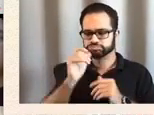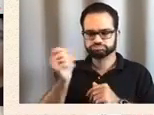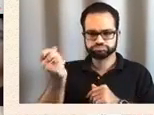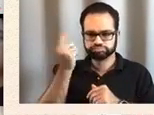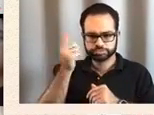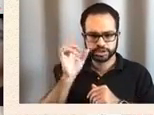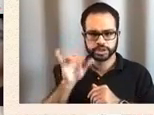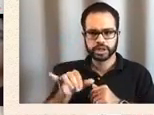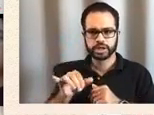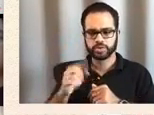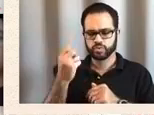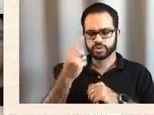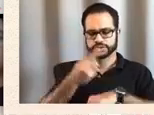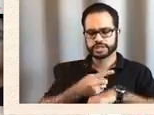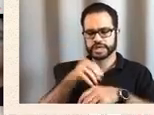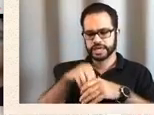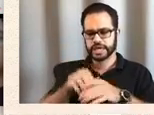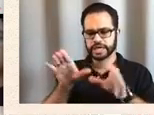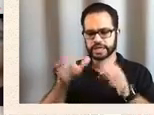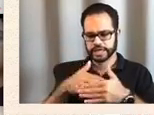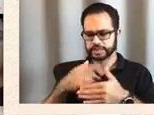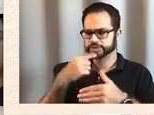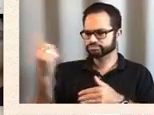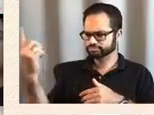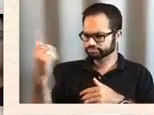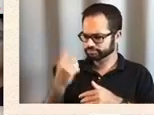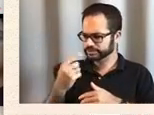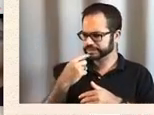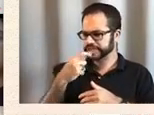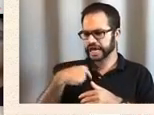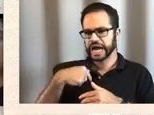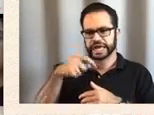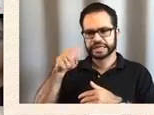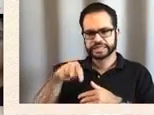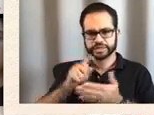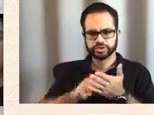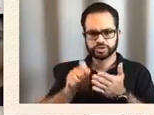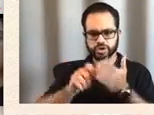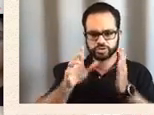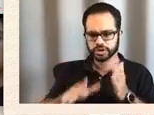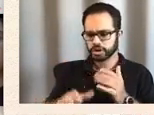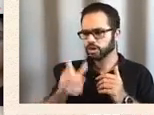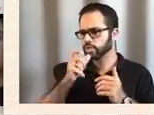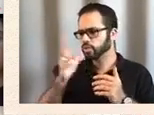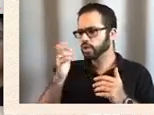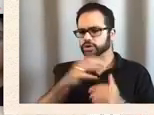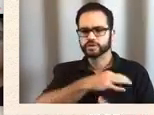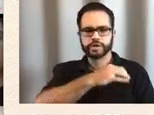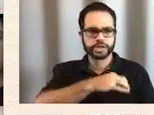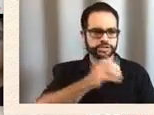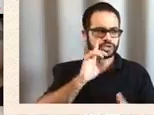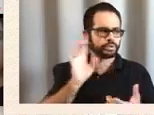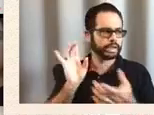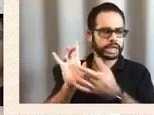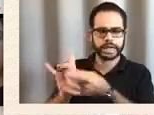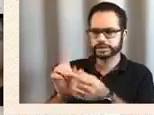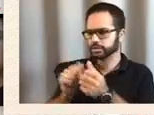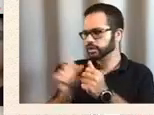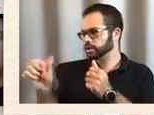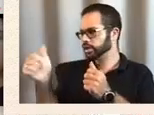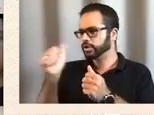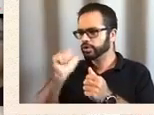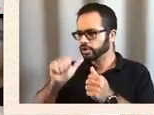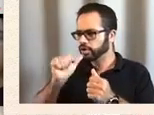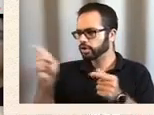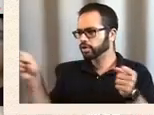one day in class where he called me up and said I needed a note taker, and with anyone volunteered, he like connected me with this other girl, which is, it's